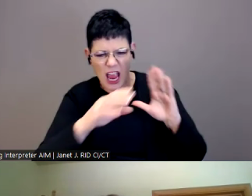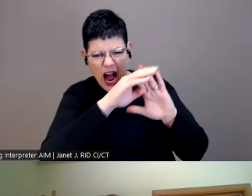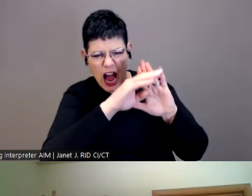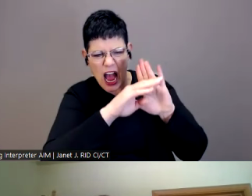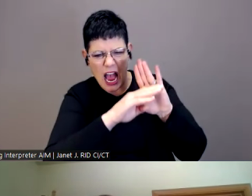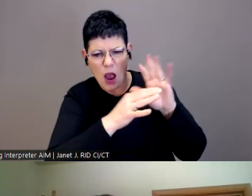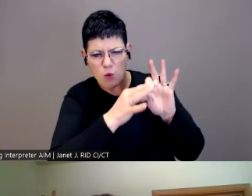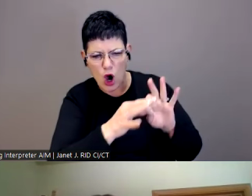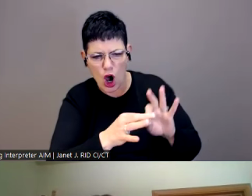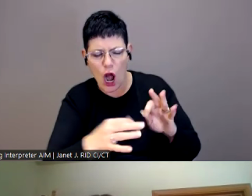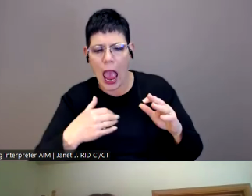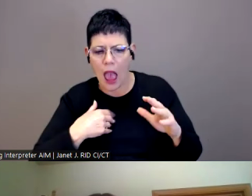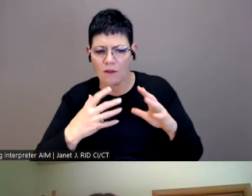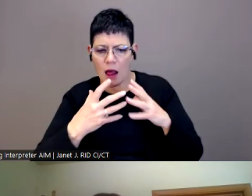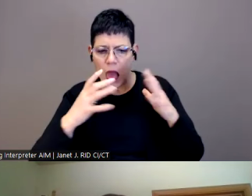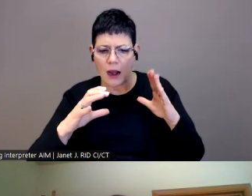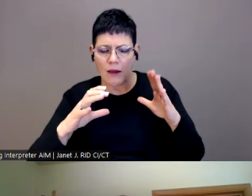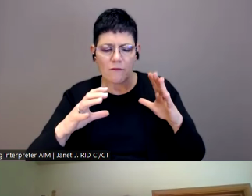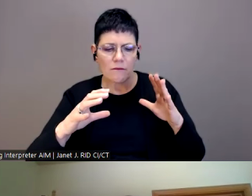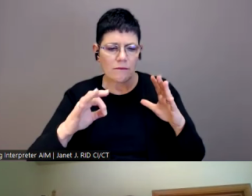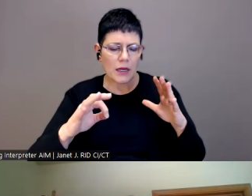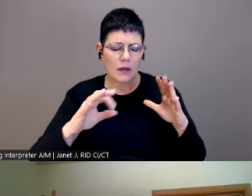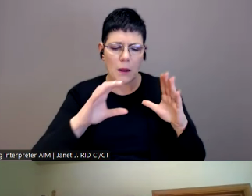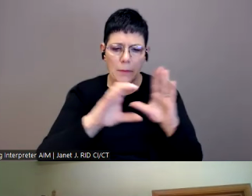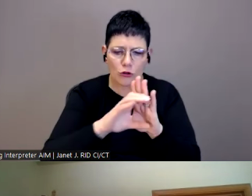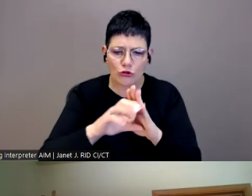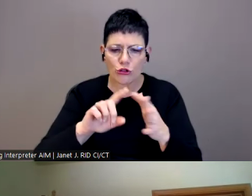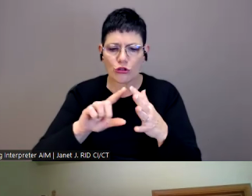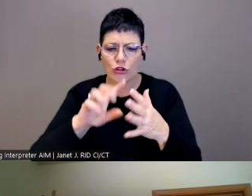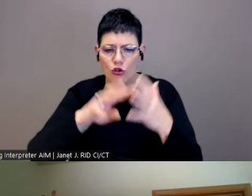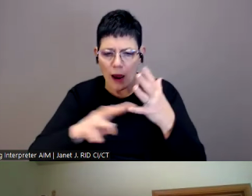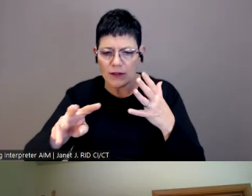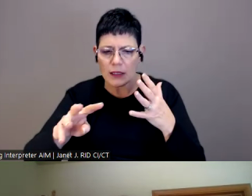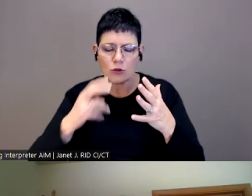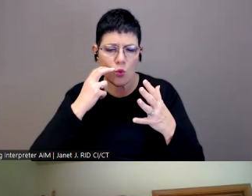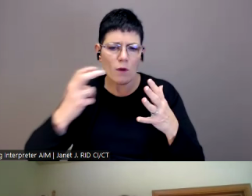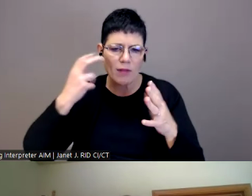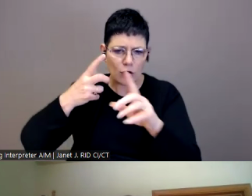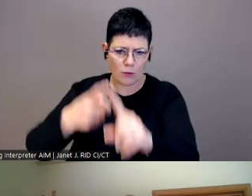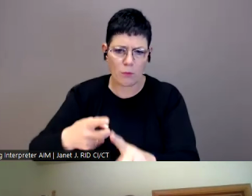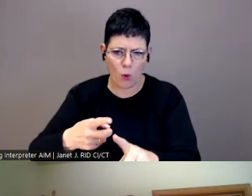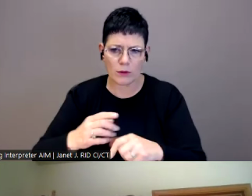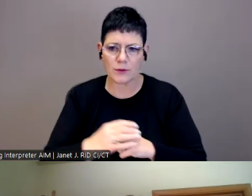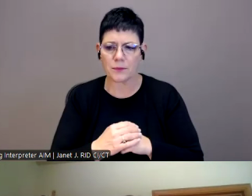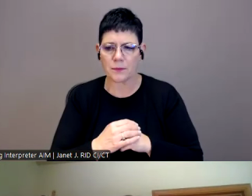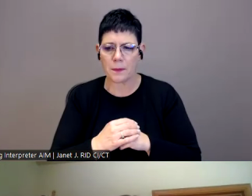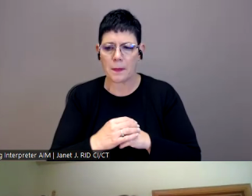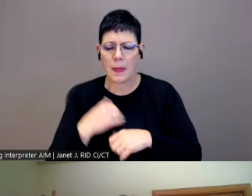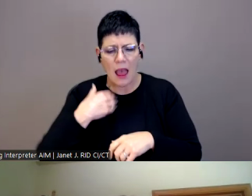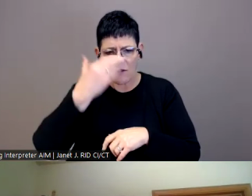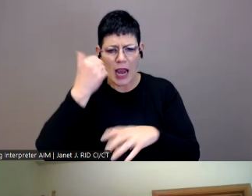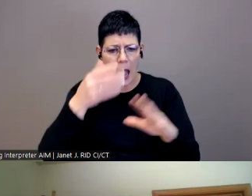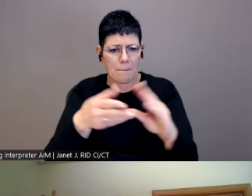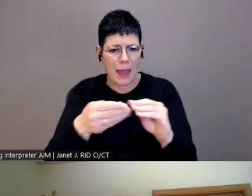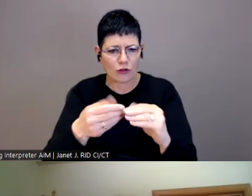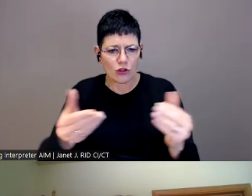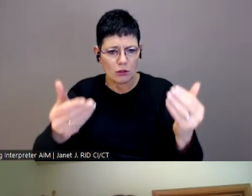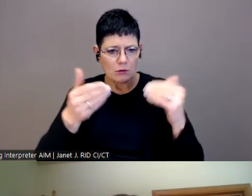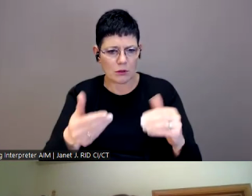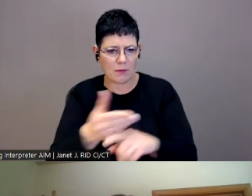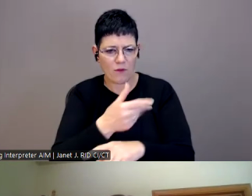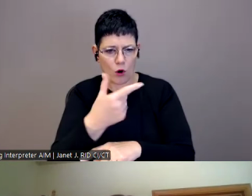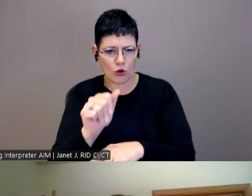boxes, resources, and reflection points. Something I forgot to say earlier, and before we move on to Q&A, is